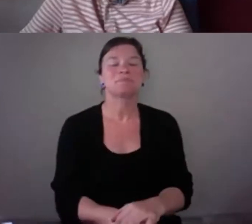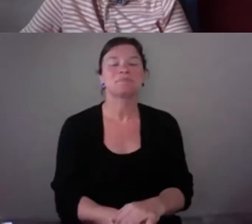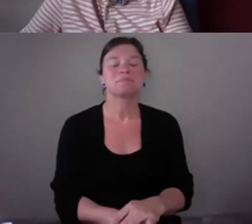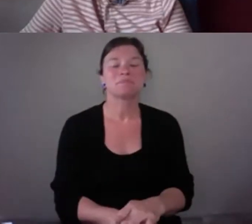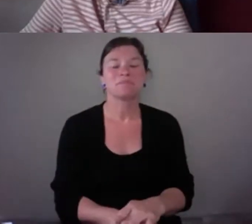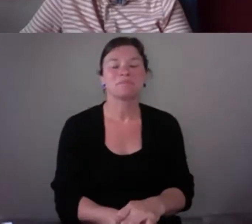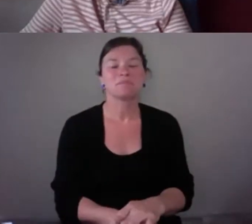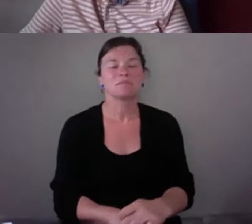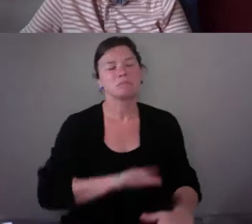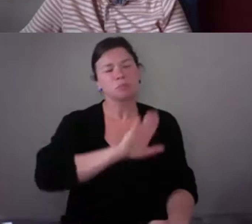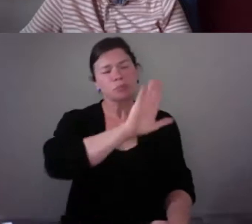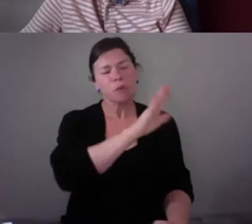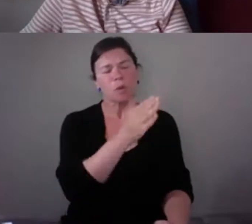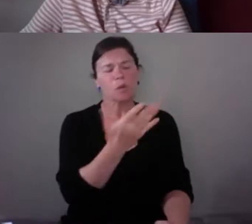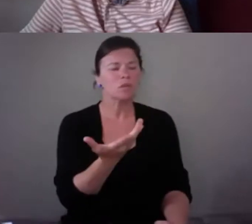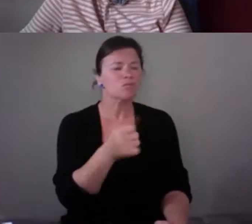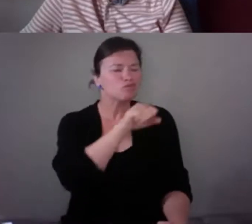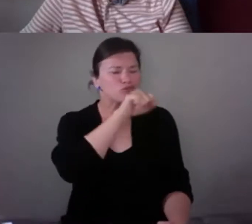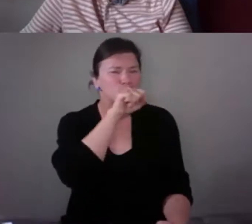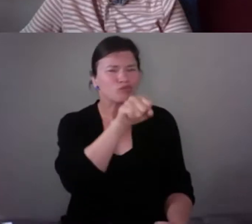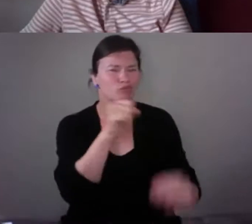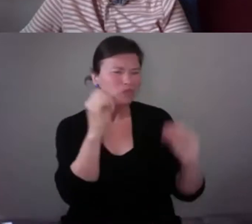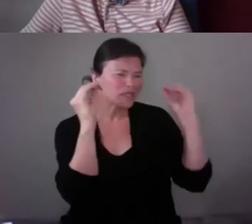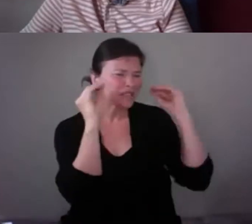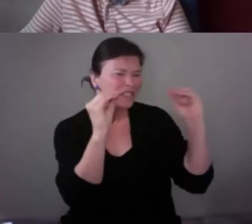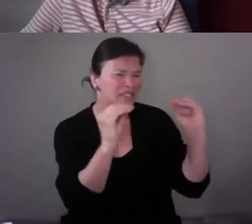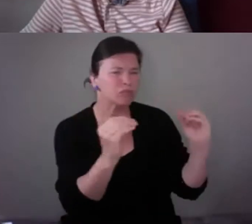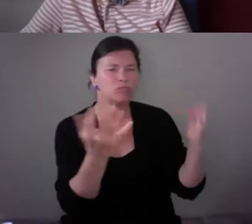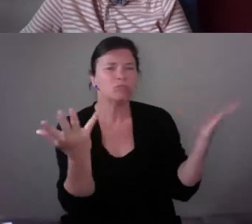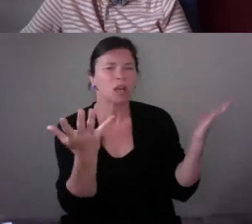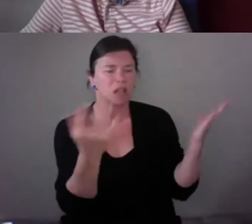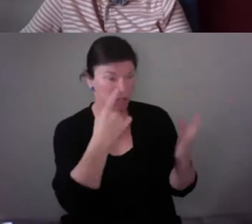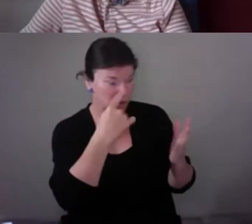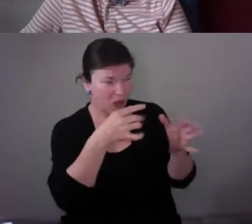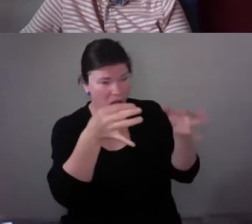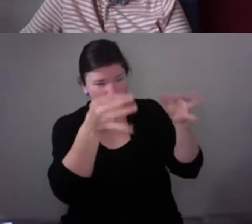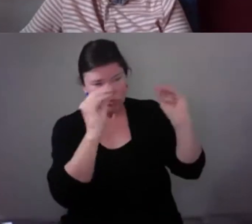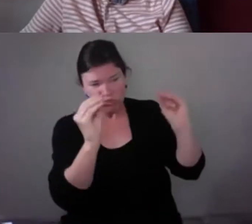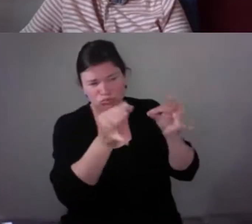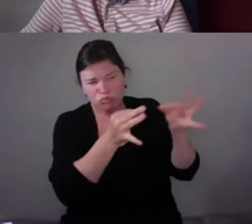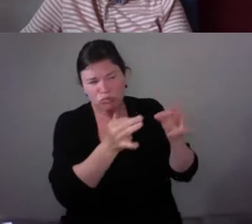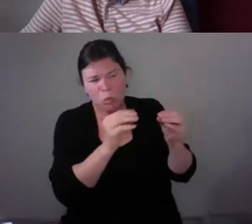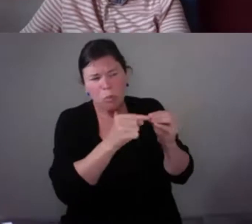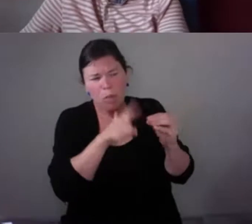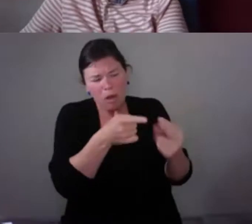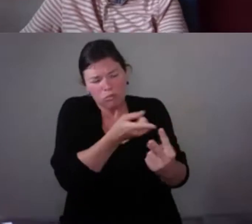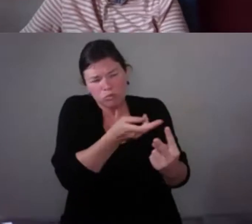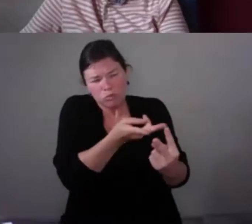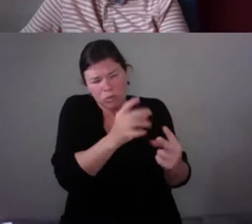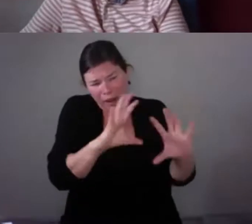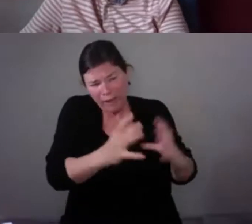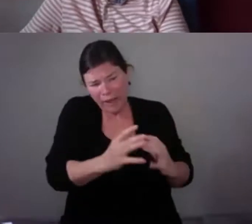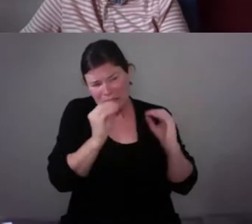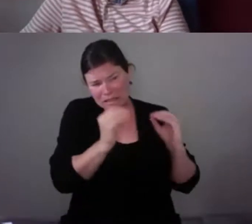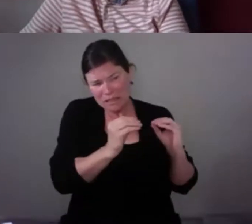what is your favorite part about teaching? Can you tell us more about the classes you're teaching now? Yeah, I think the